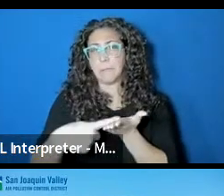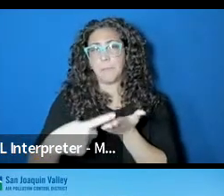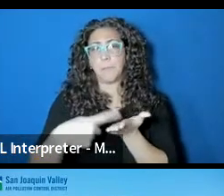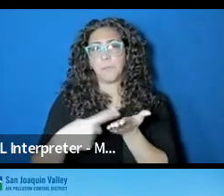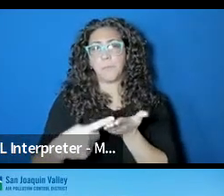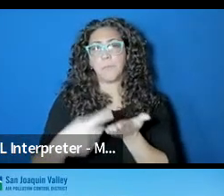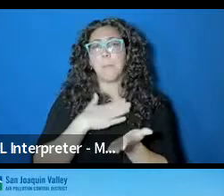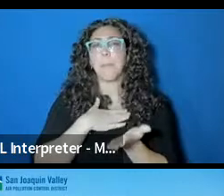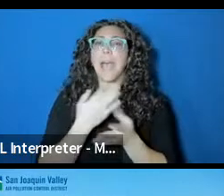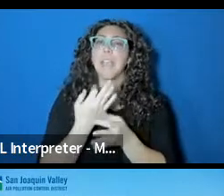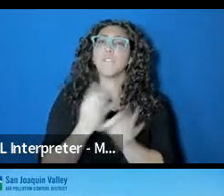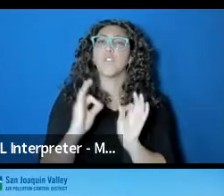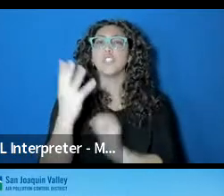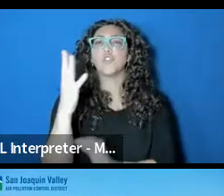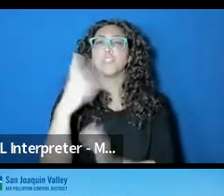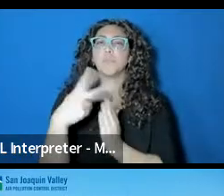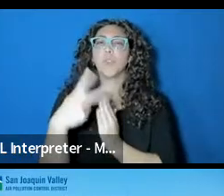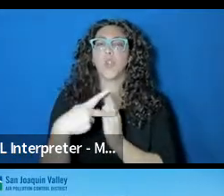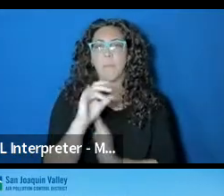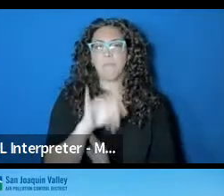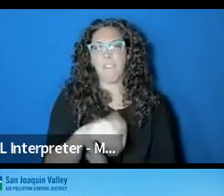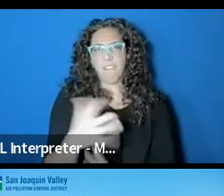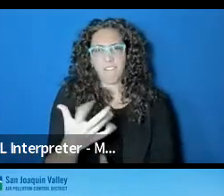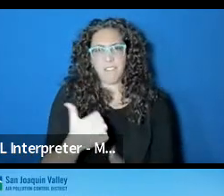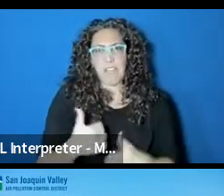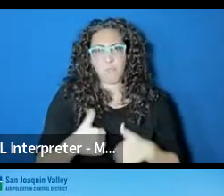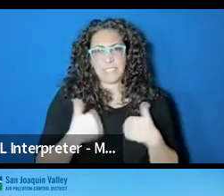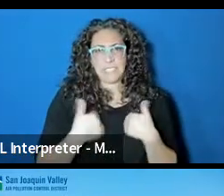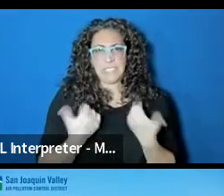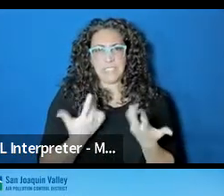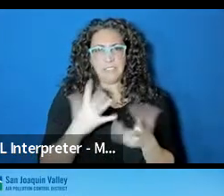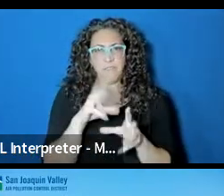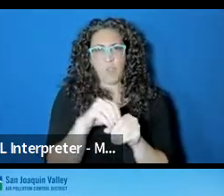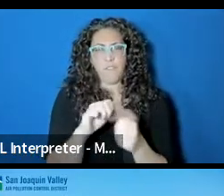Tree program and what it looks like for like a resident to get involved in that?